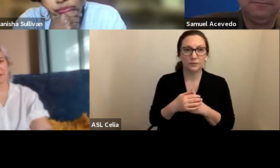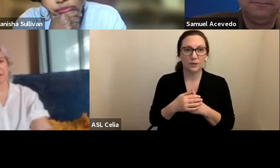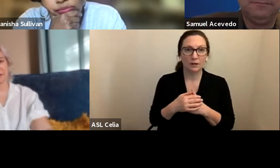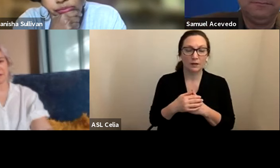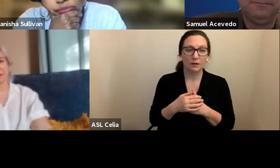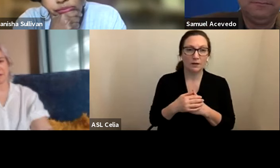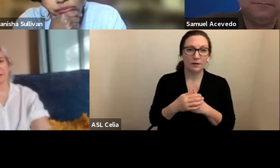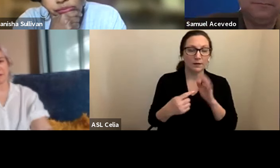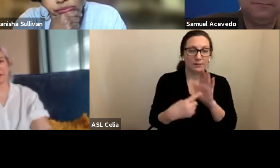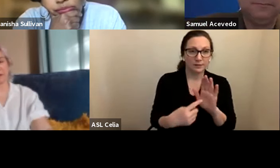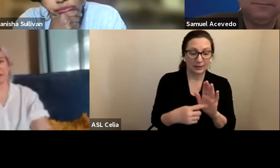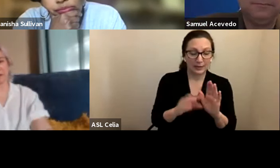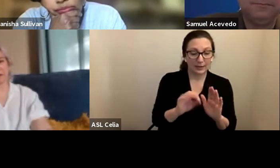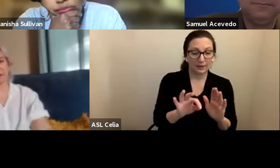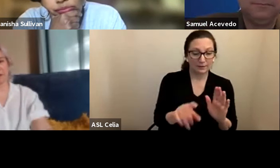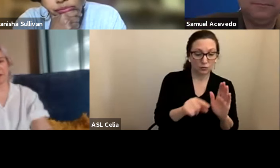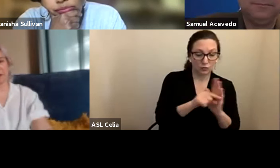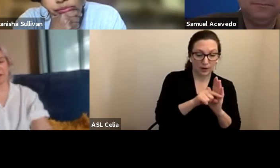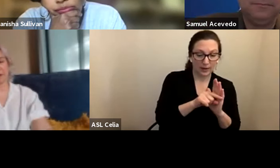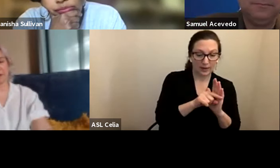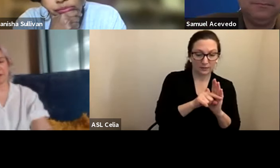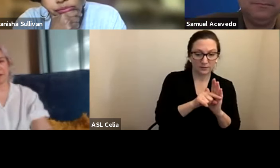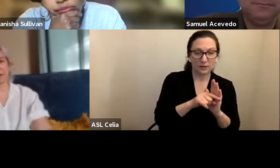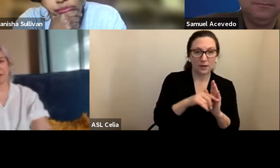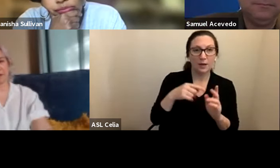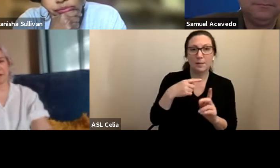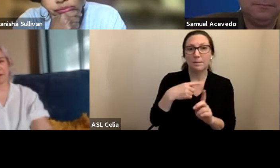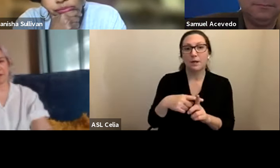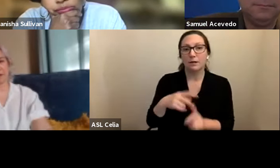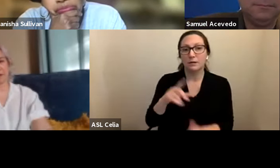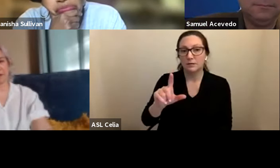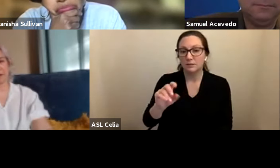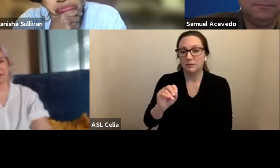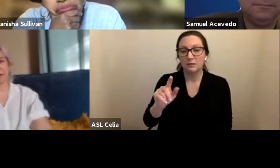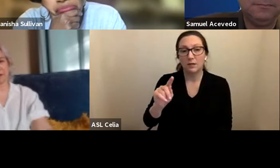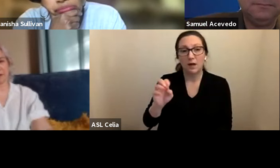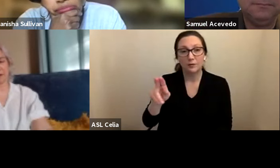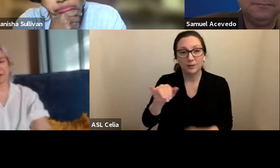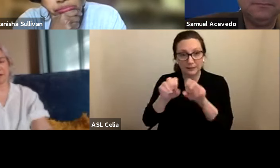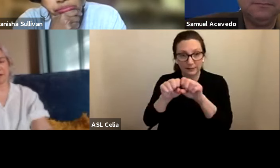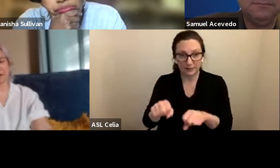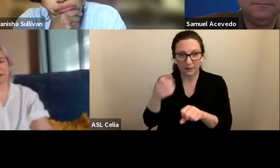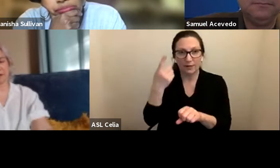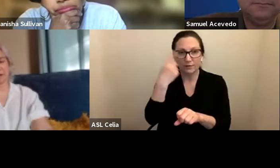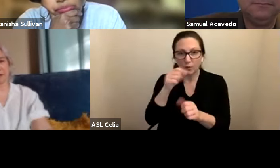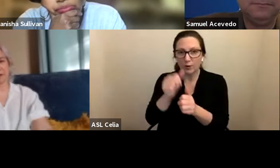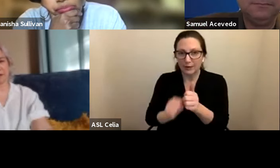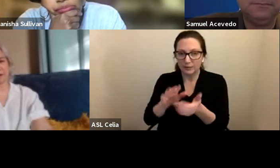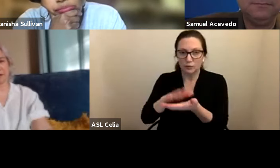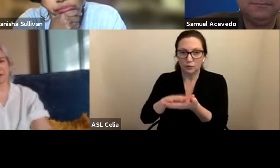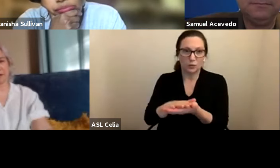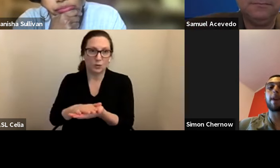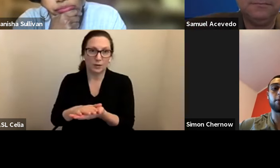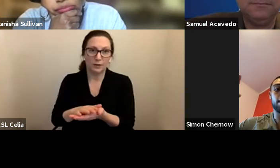looking at grades and also like having a lottery system per school. Like, let's say like accepting a certain number